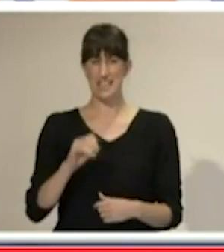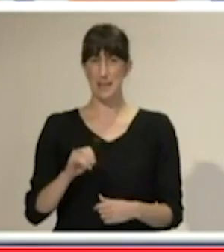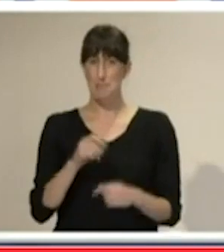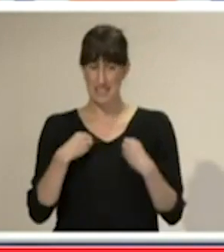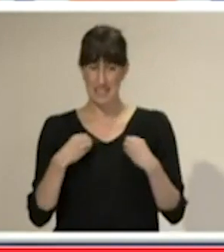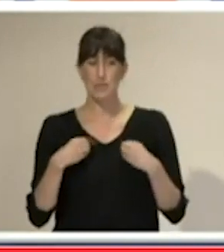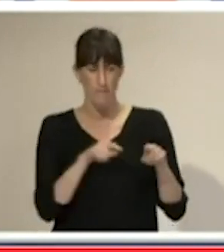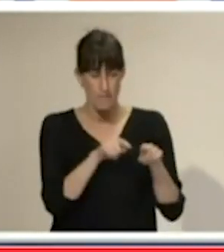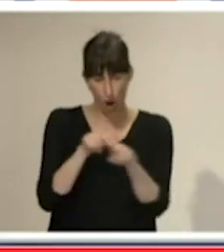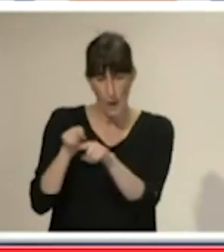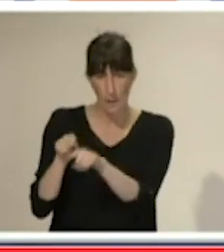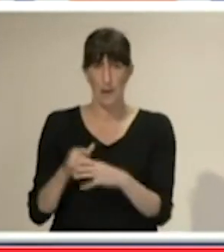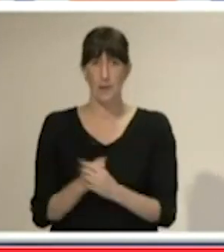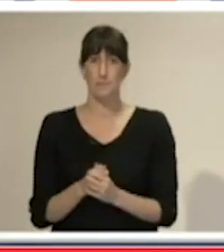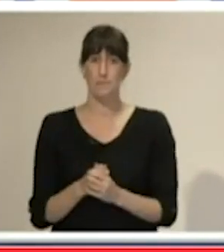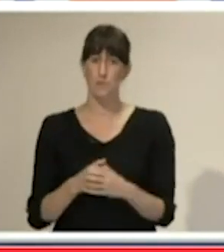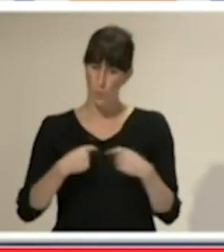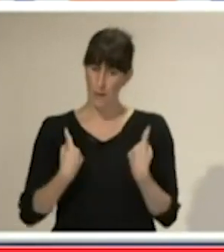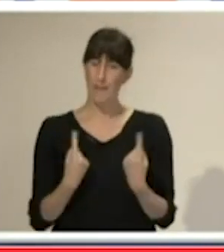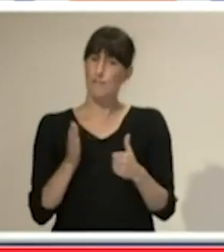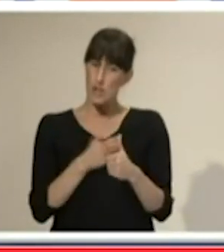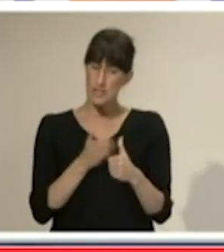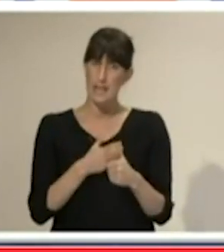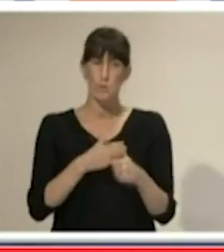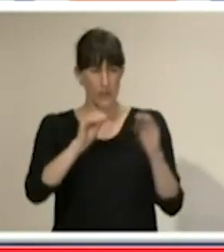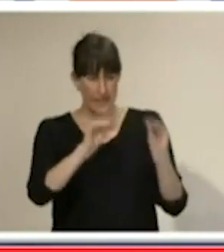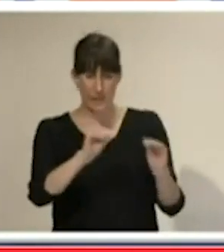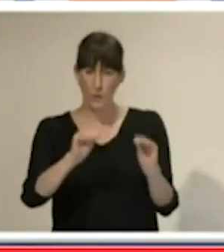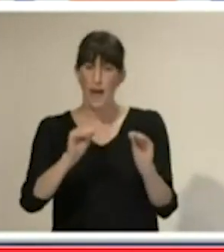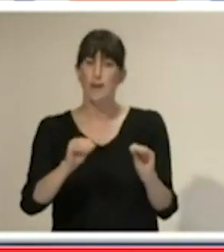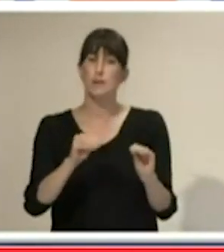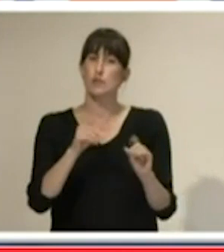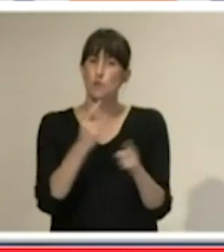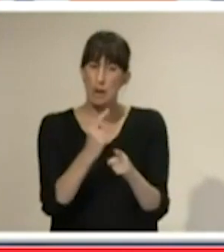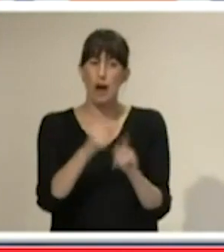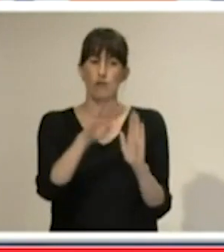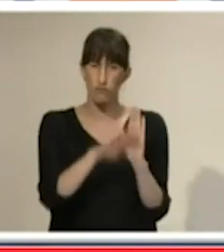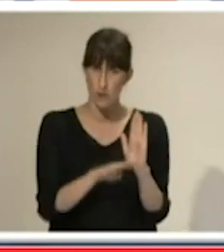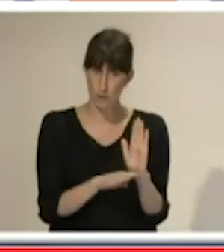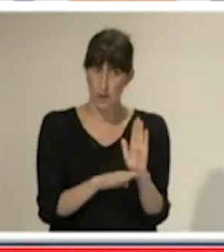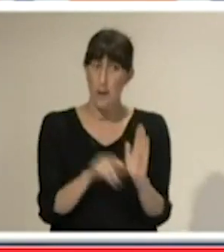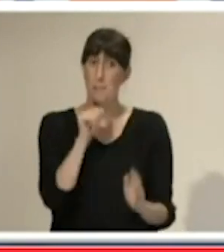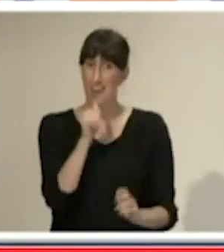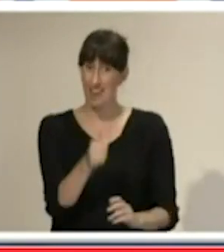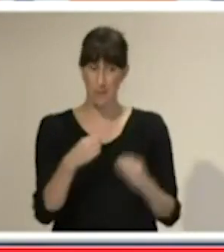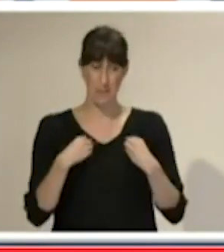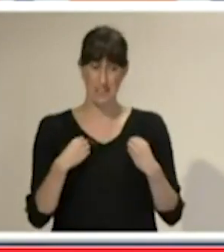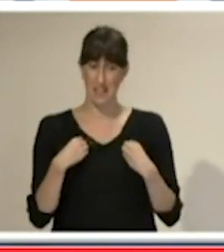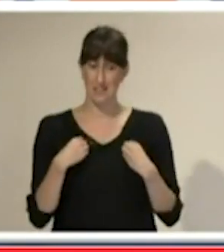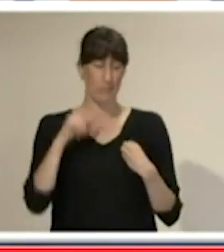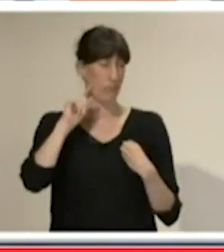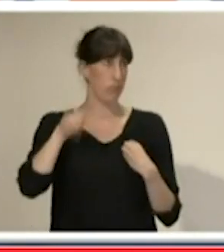to educate and engage with businesses to ensure they're operating within the rules, we will not hesitate to take firmer measures if